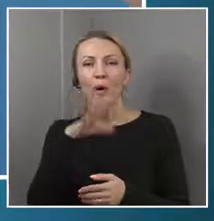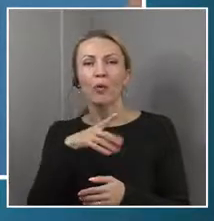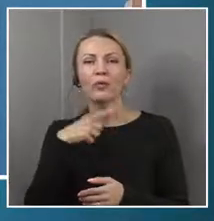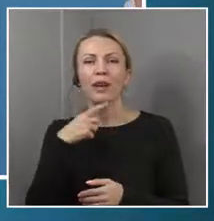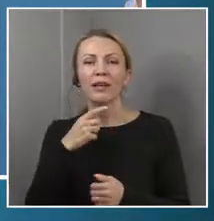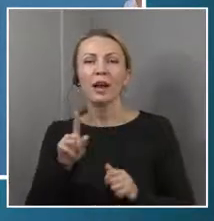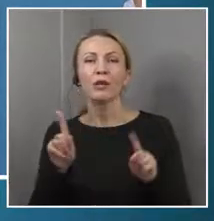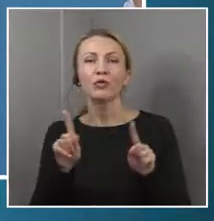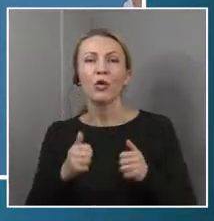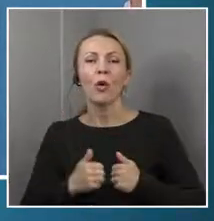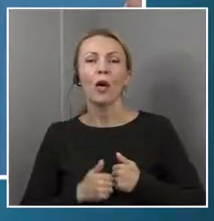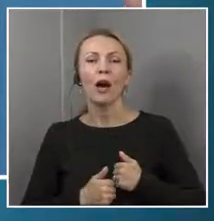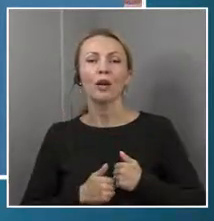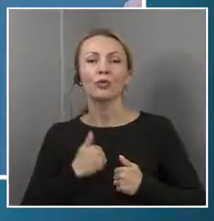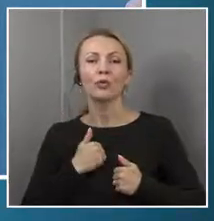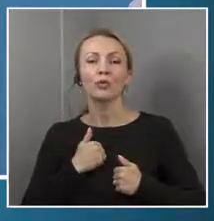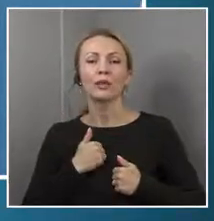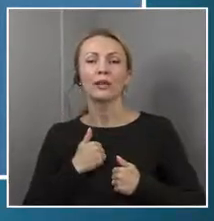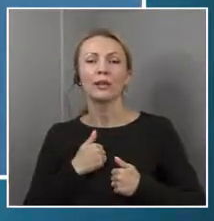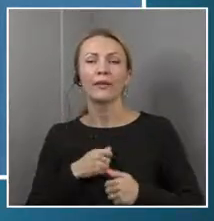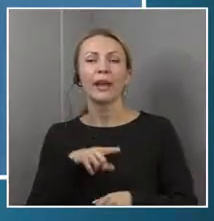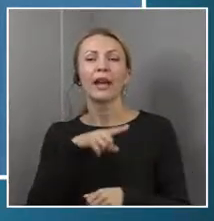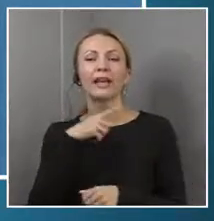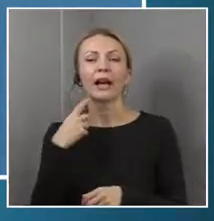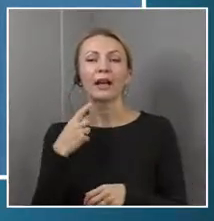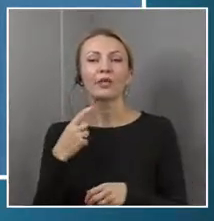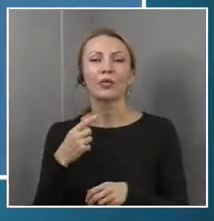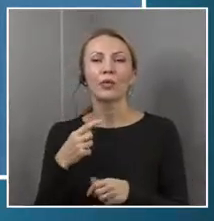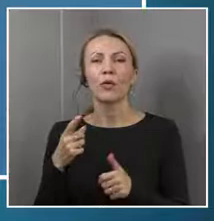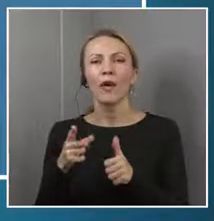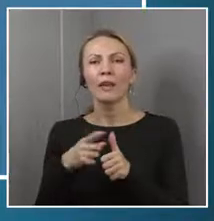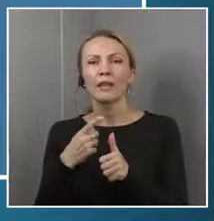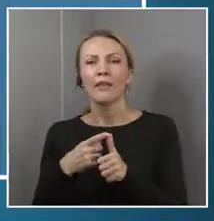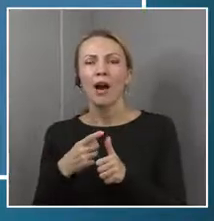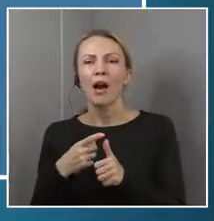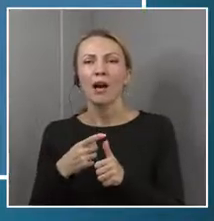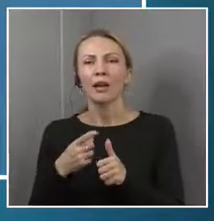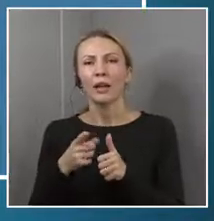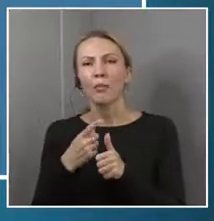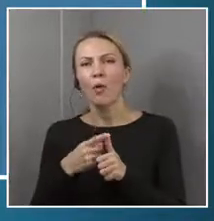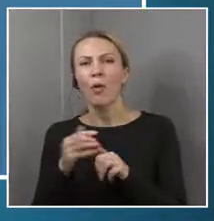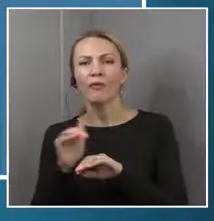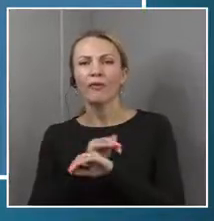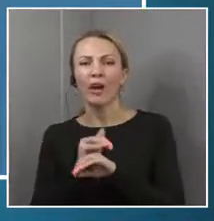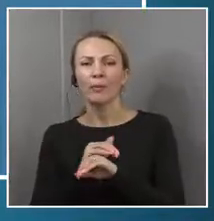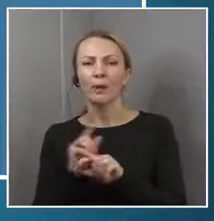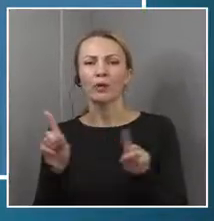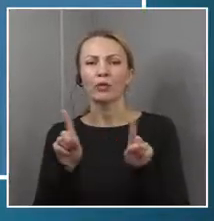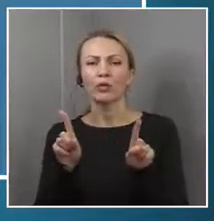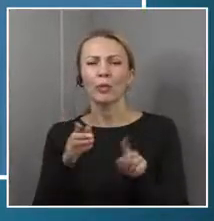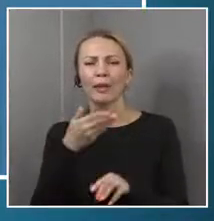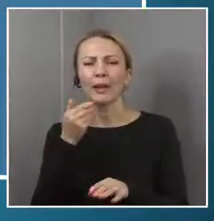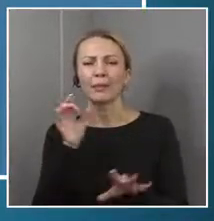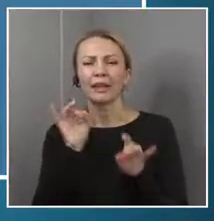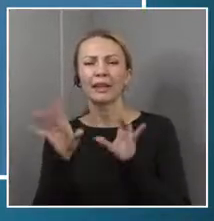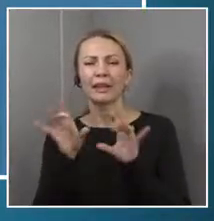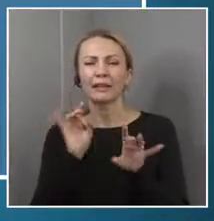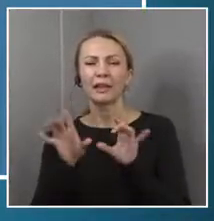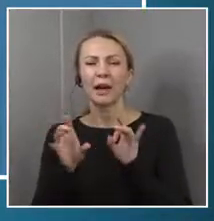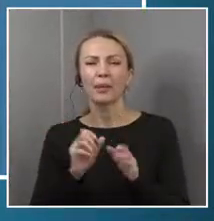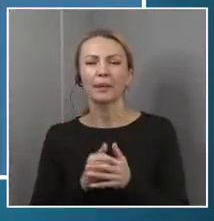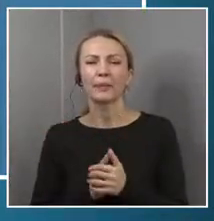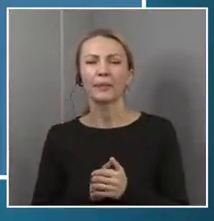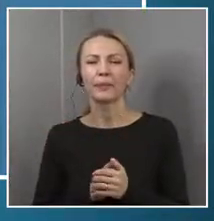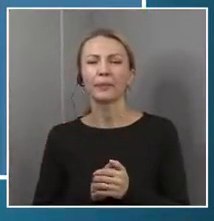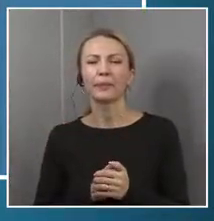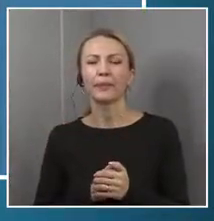I will not just say just one. I have thousands of paintings in my collections, and I don't